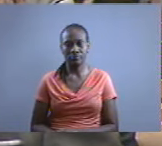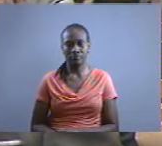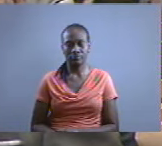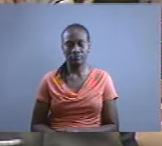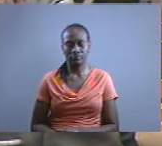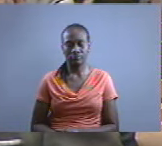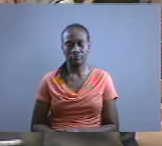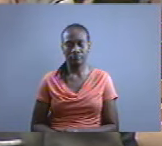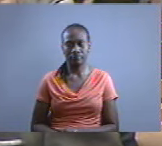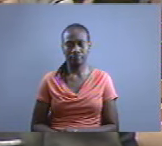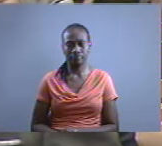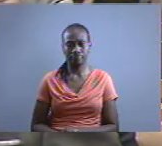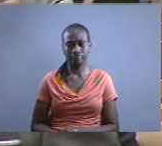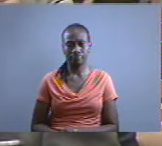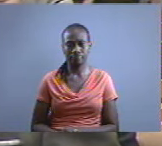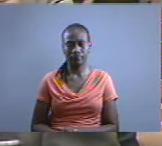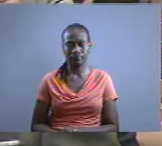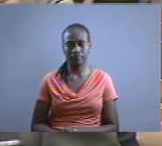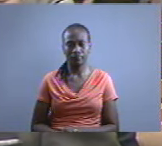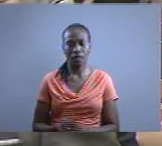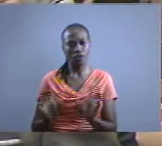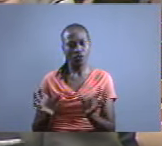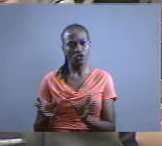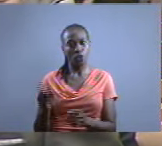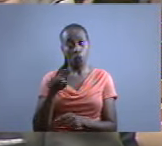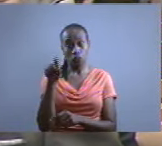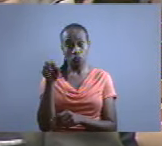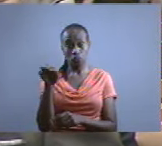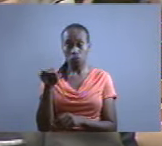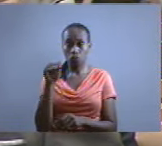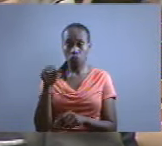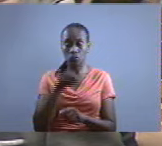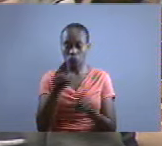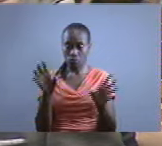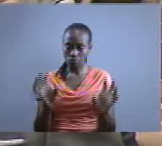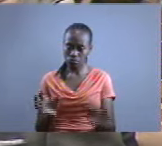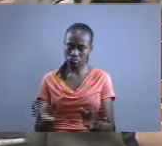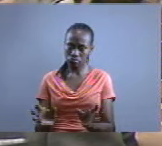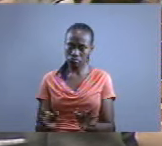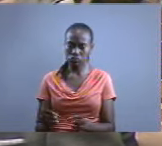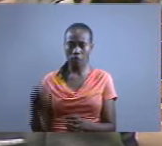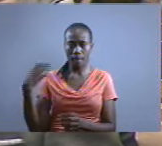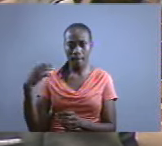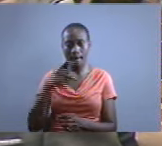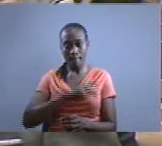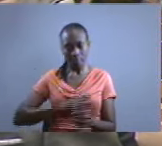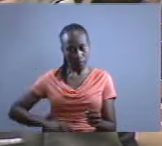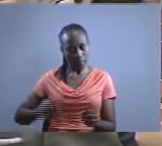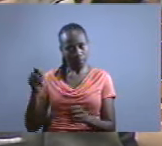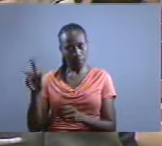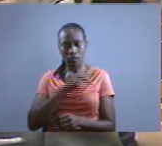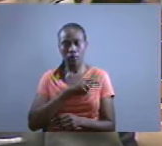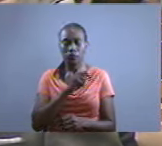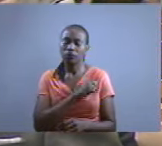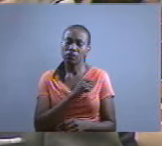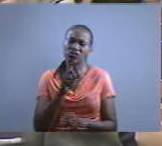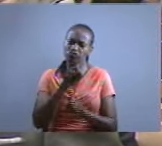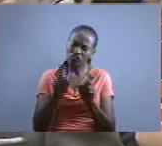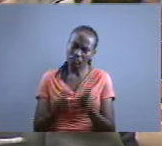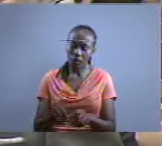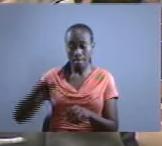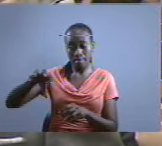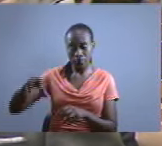questioned on Ukhoze FM, the Premier of KwaZulu-Natal quite blatantly said that the provincial government